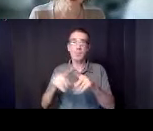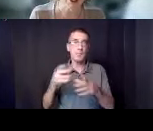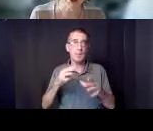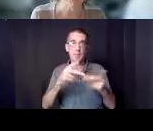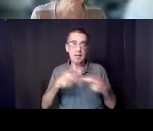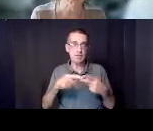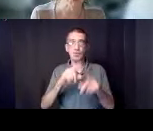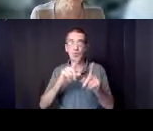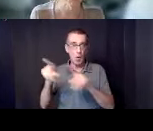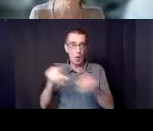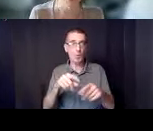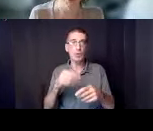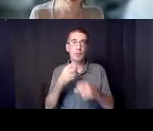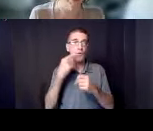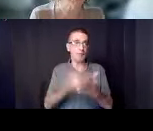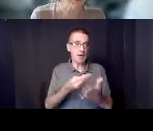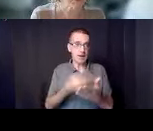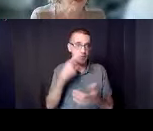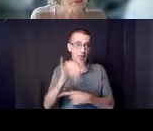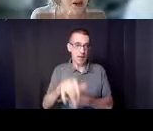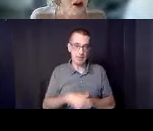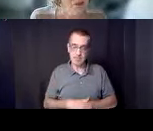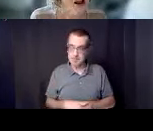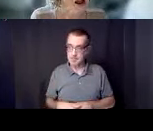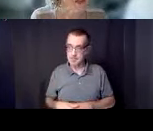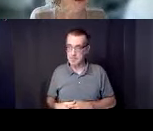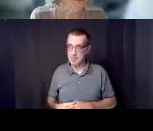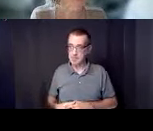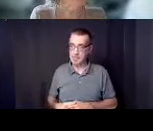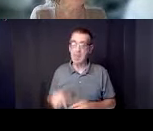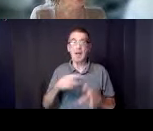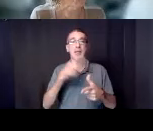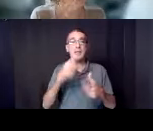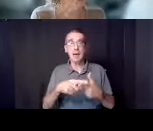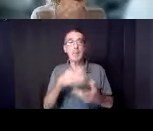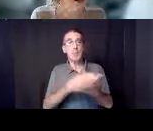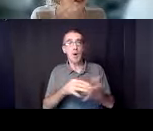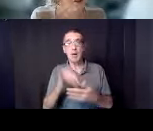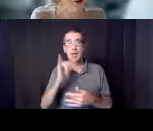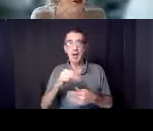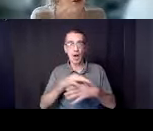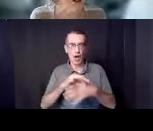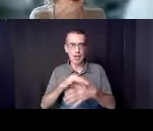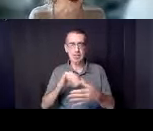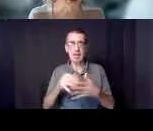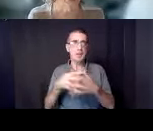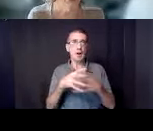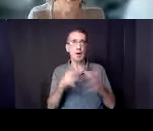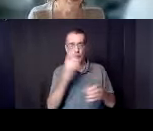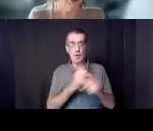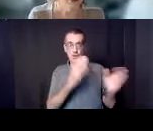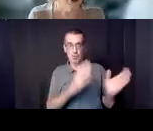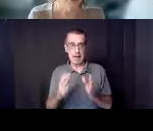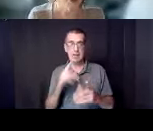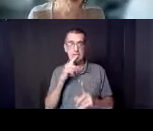places to go for funding to do that. And then part of the context of the American Rescue Plan